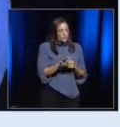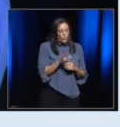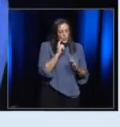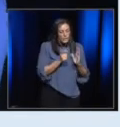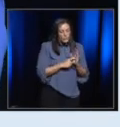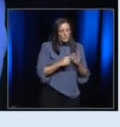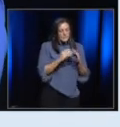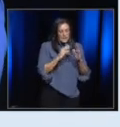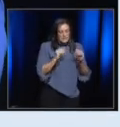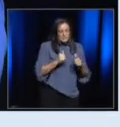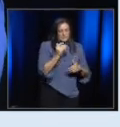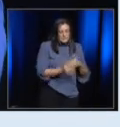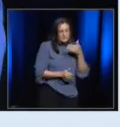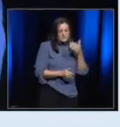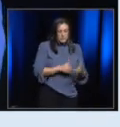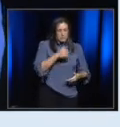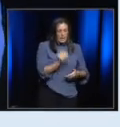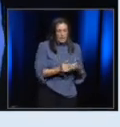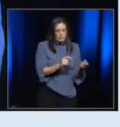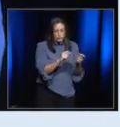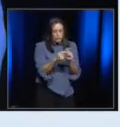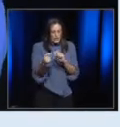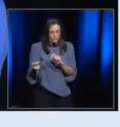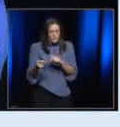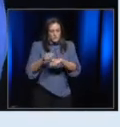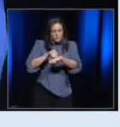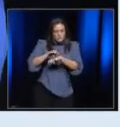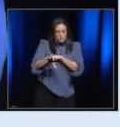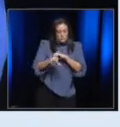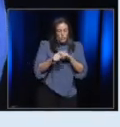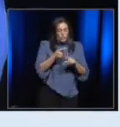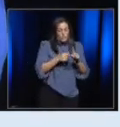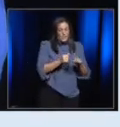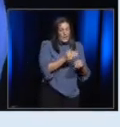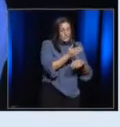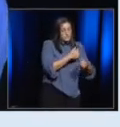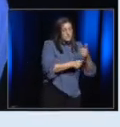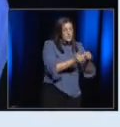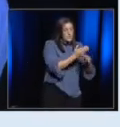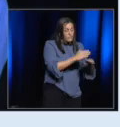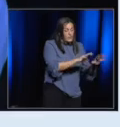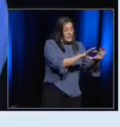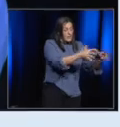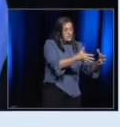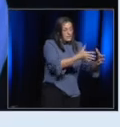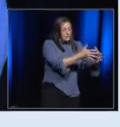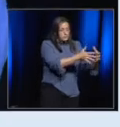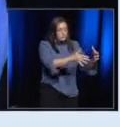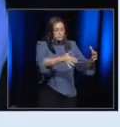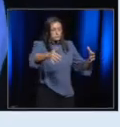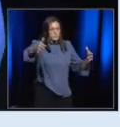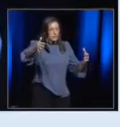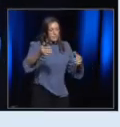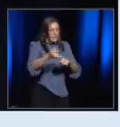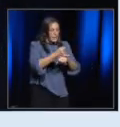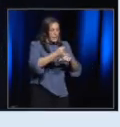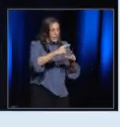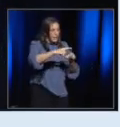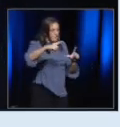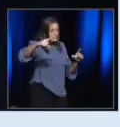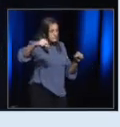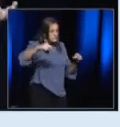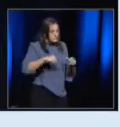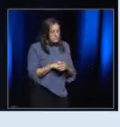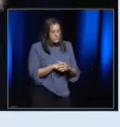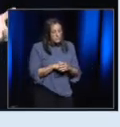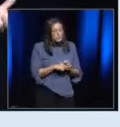alliance behavior going up from that subdivided habitat up the length of the peninsula. So in that subdivided habitat, you